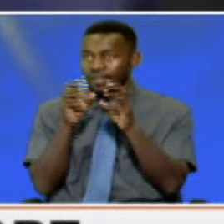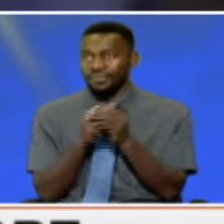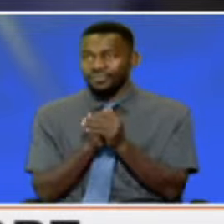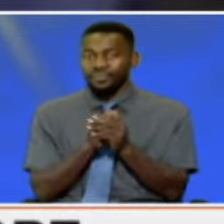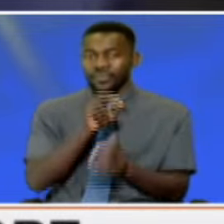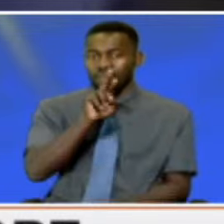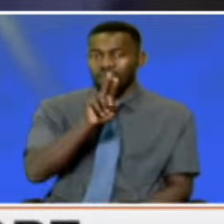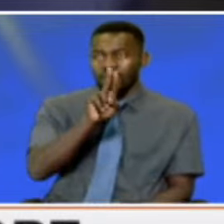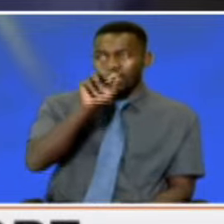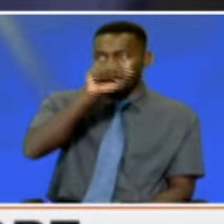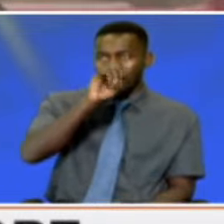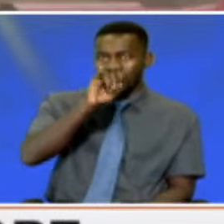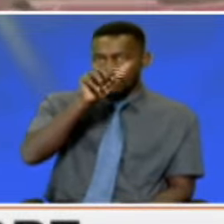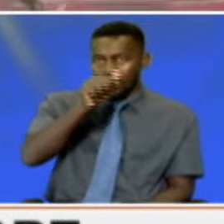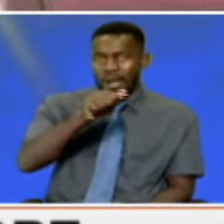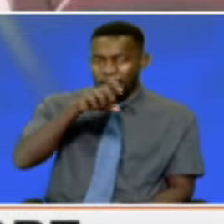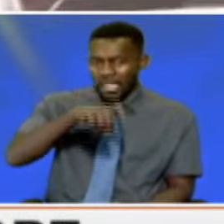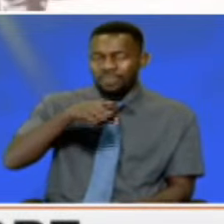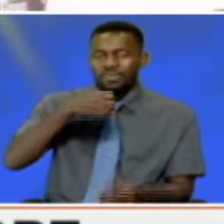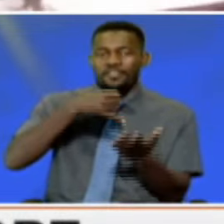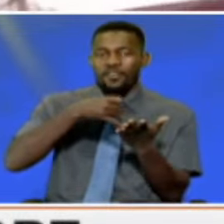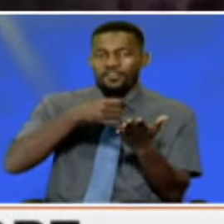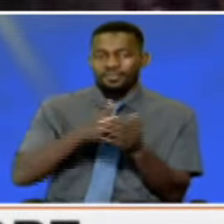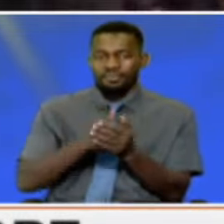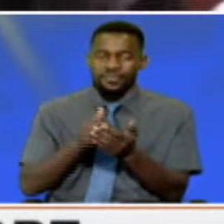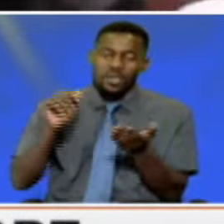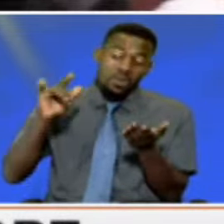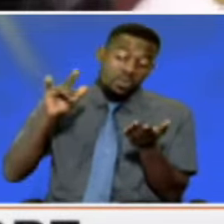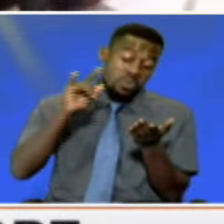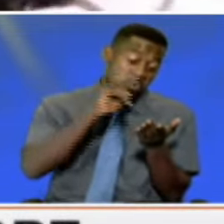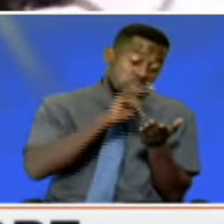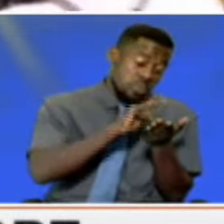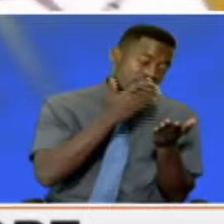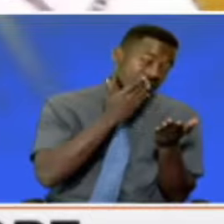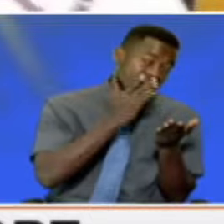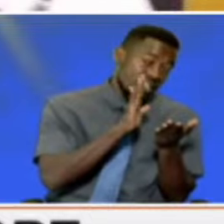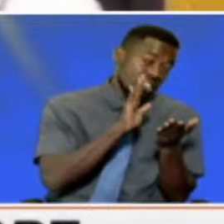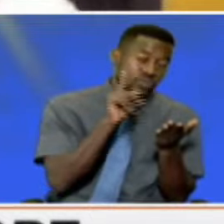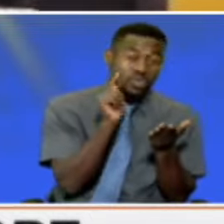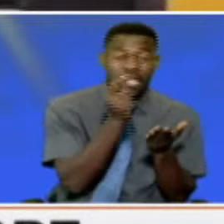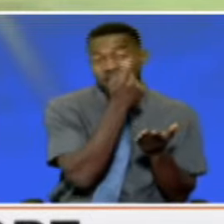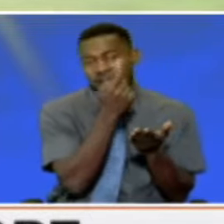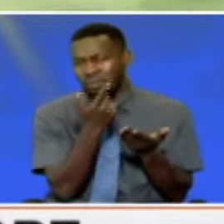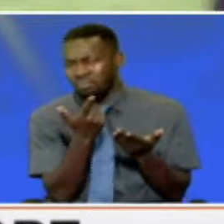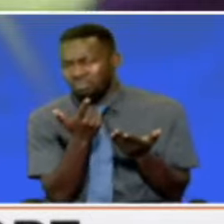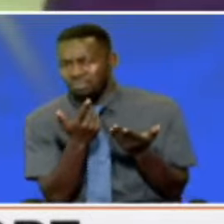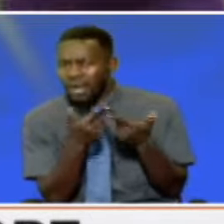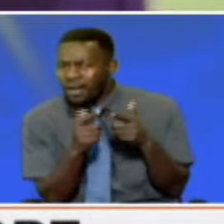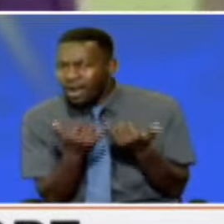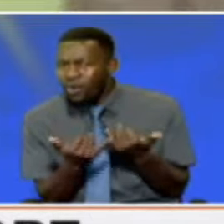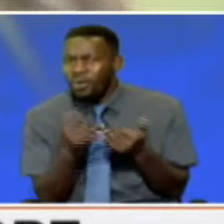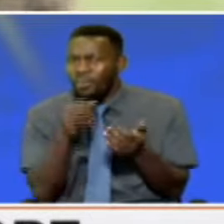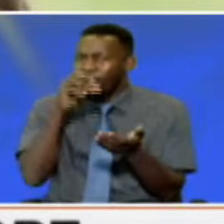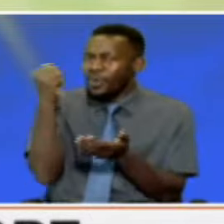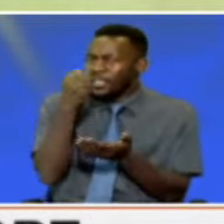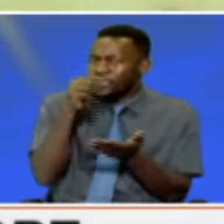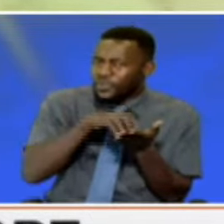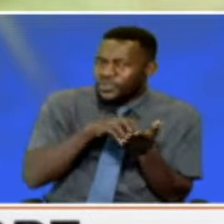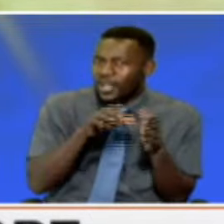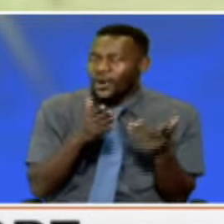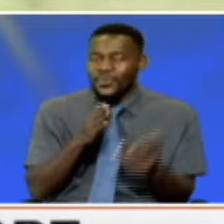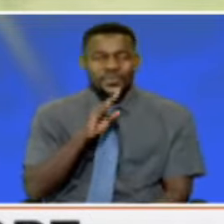Russia must be on the table. His arrival to the country comes at a time when politics are at a boiling point amid